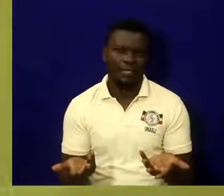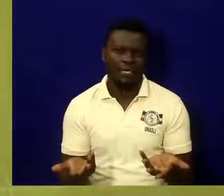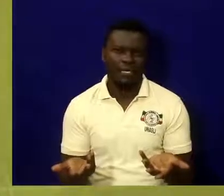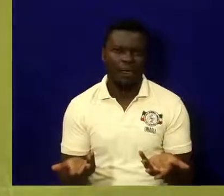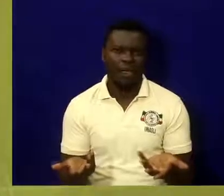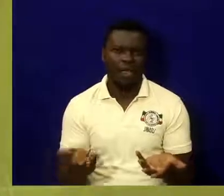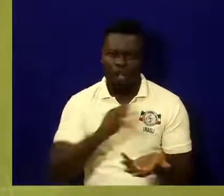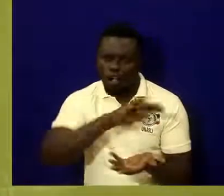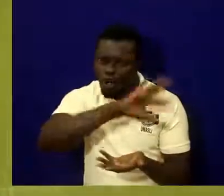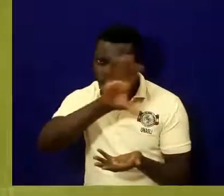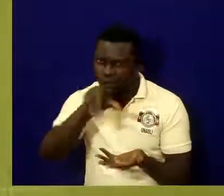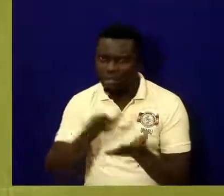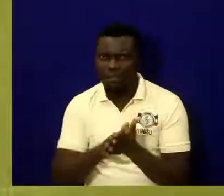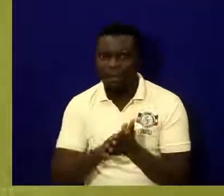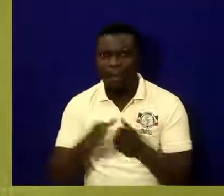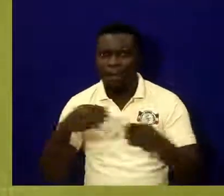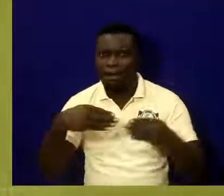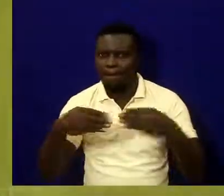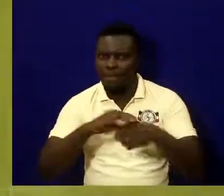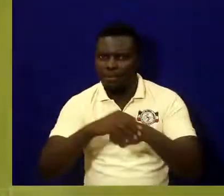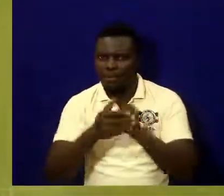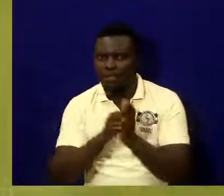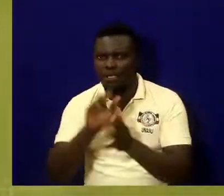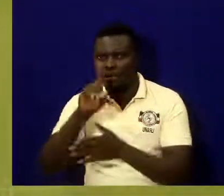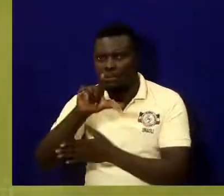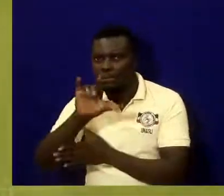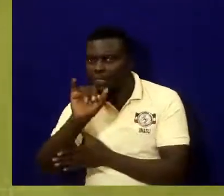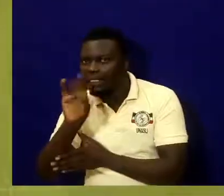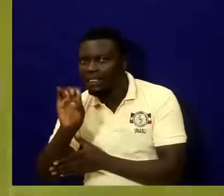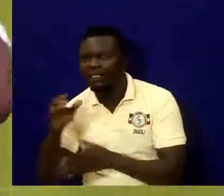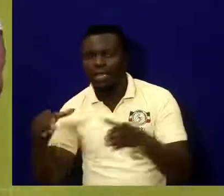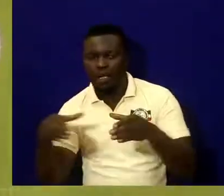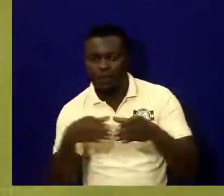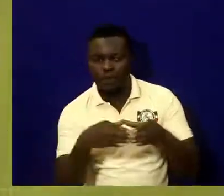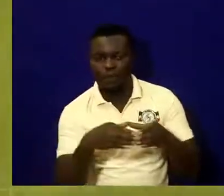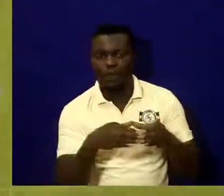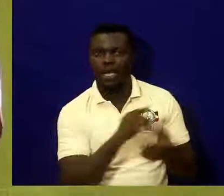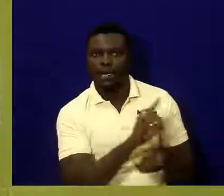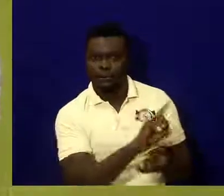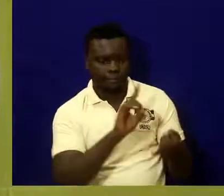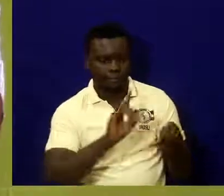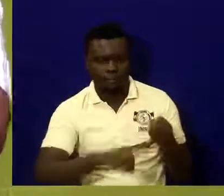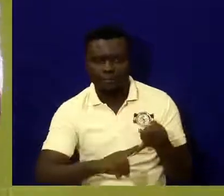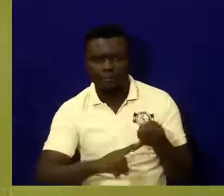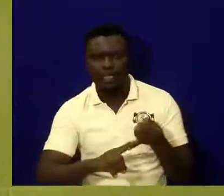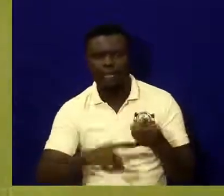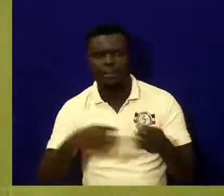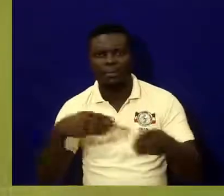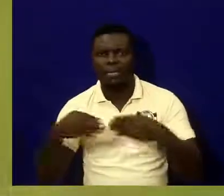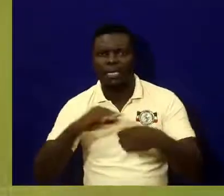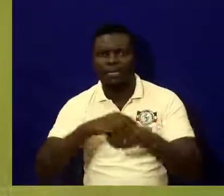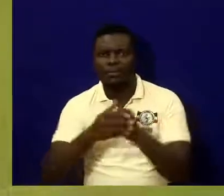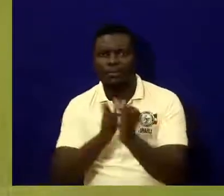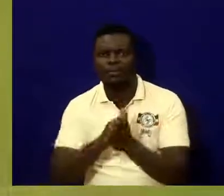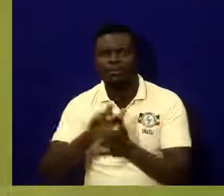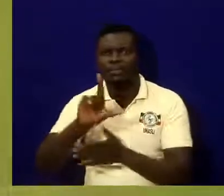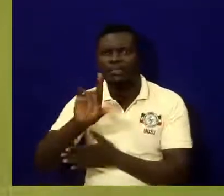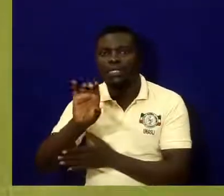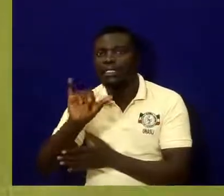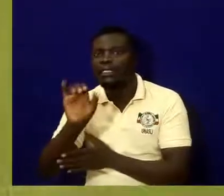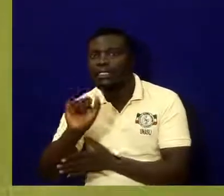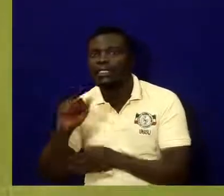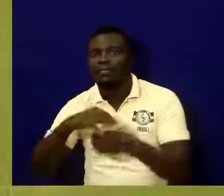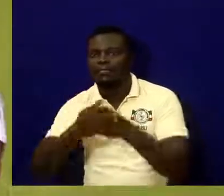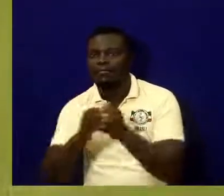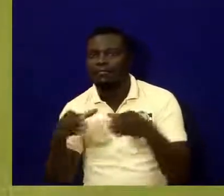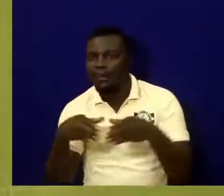All of the materials made out of plastic, put them together. Materials made out of clay, put